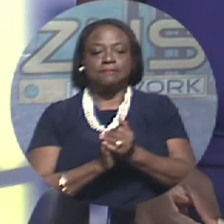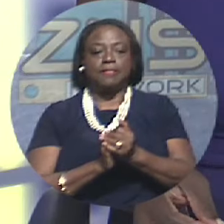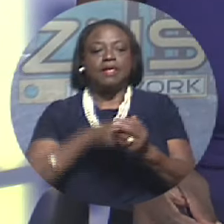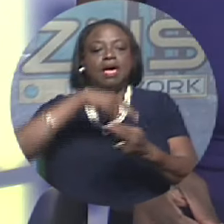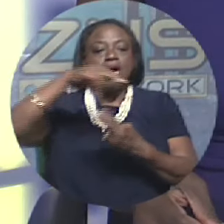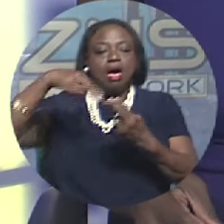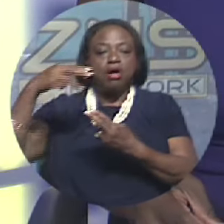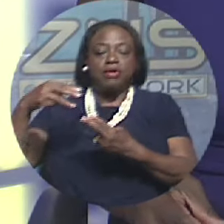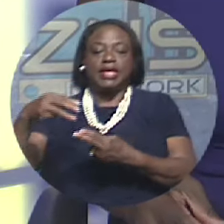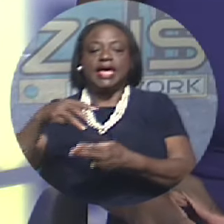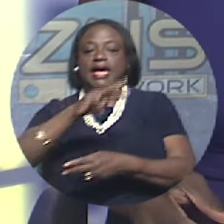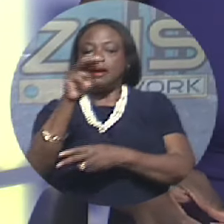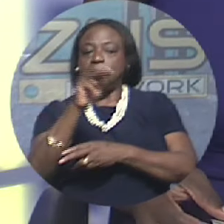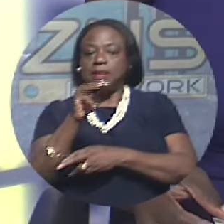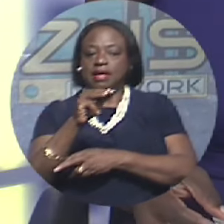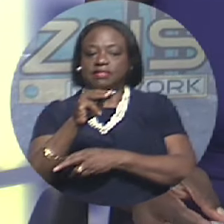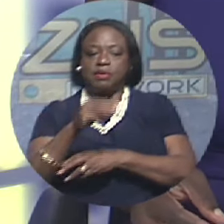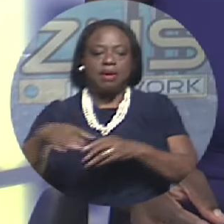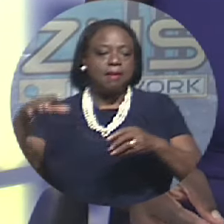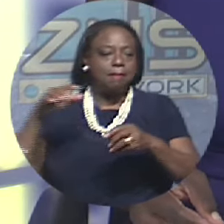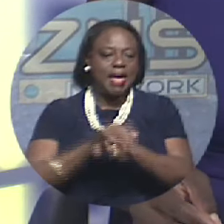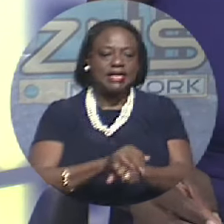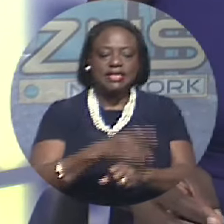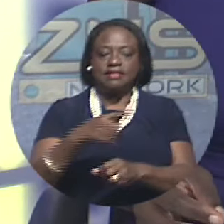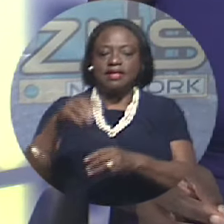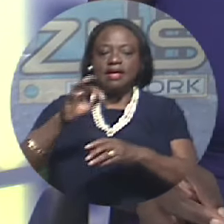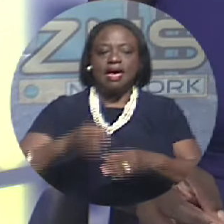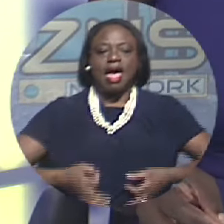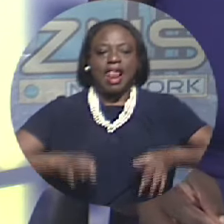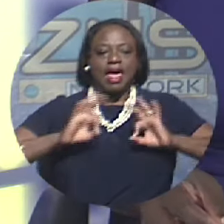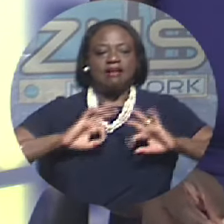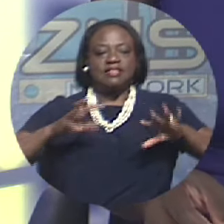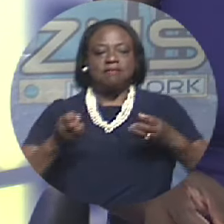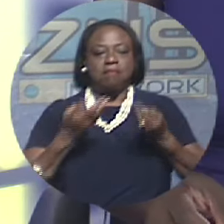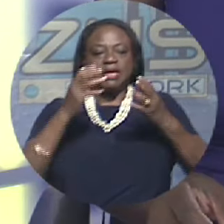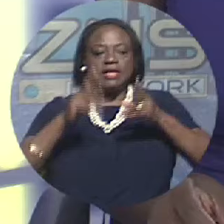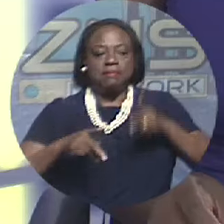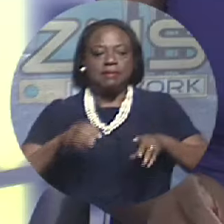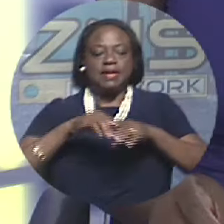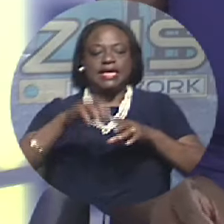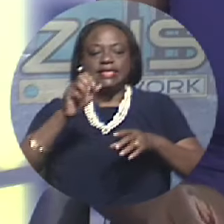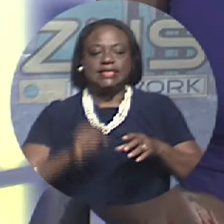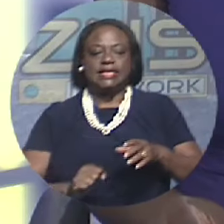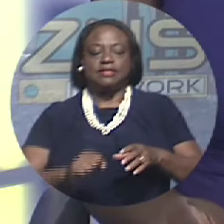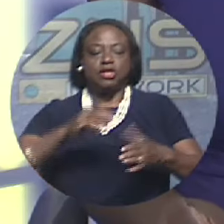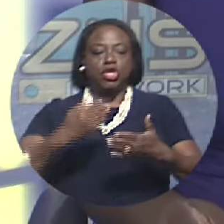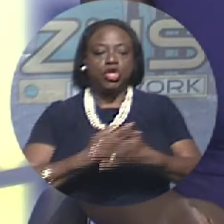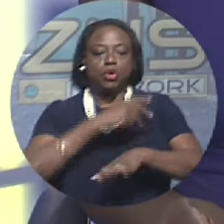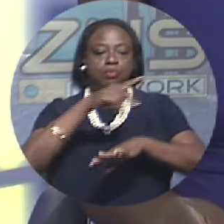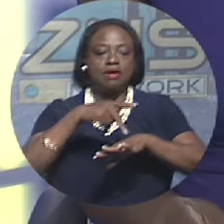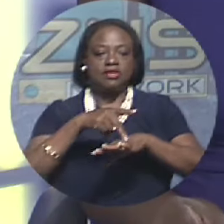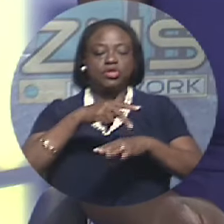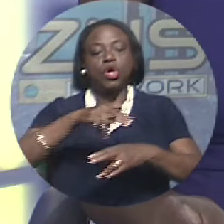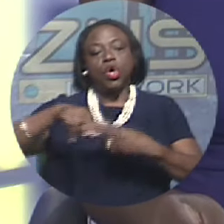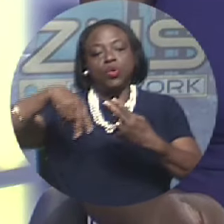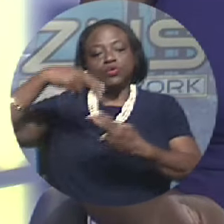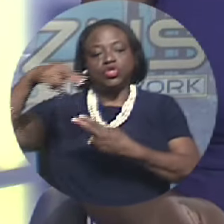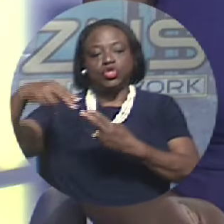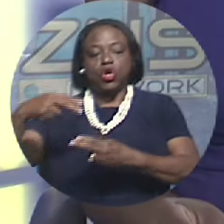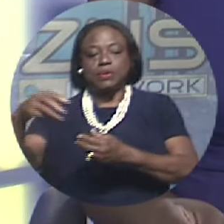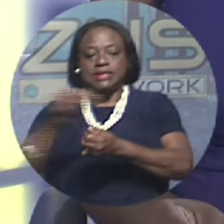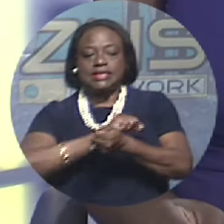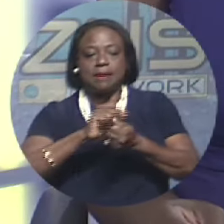Well, Hurricane Matthew impacting the lives of many residents in southern New Providence whose homes were left damaged from the storm. Fern Carey spoke